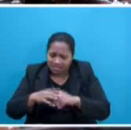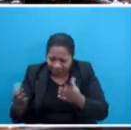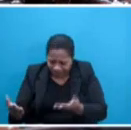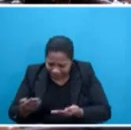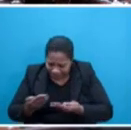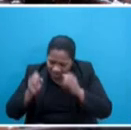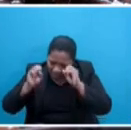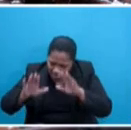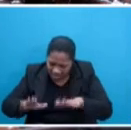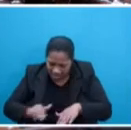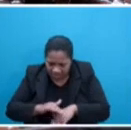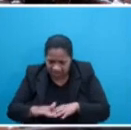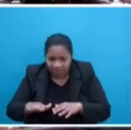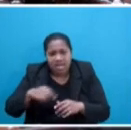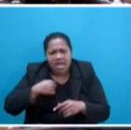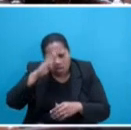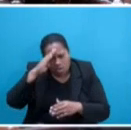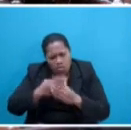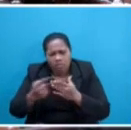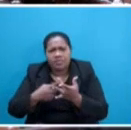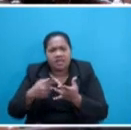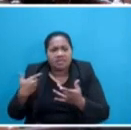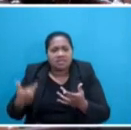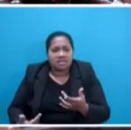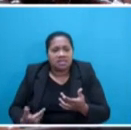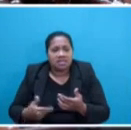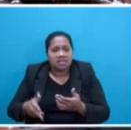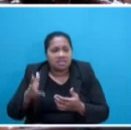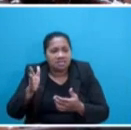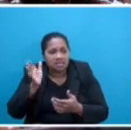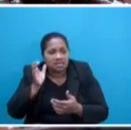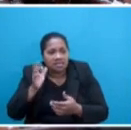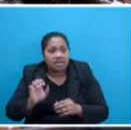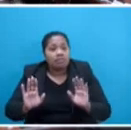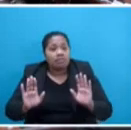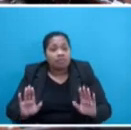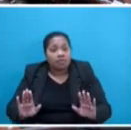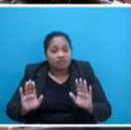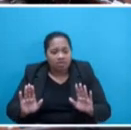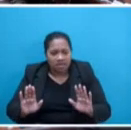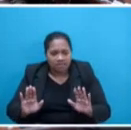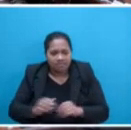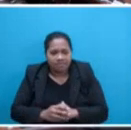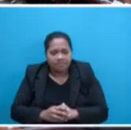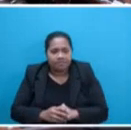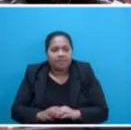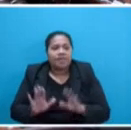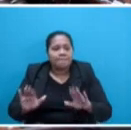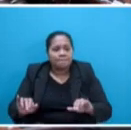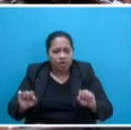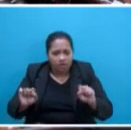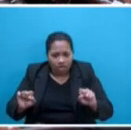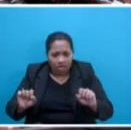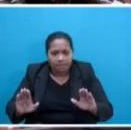things out, I hope that the other side is listening. Honorable Speaker, point of order. You have a point of order? What's